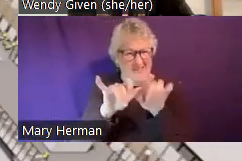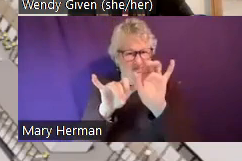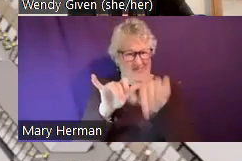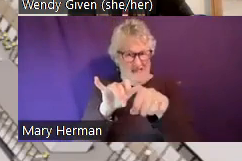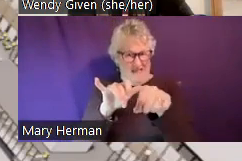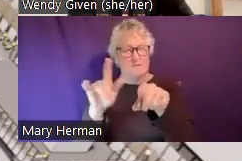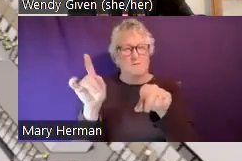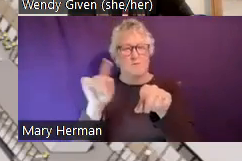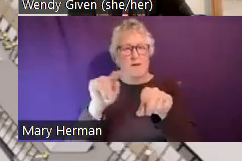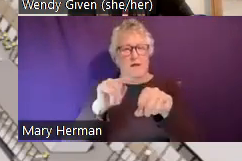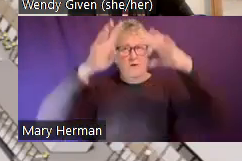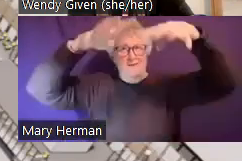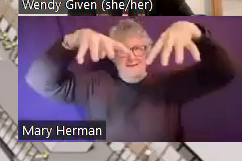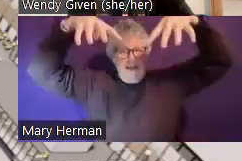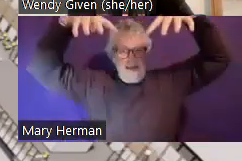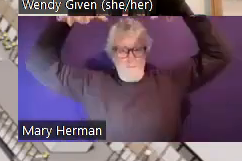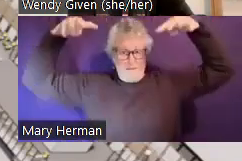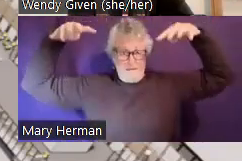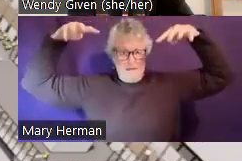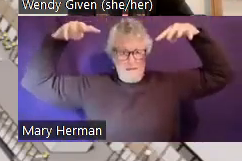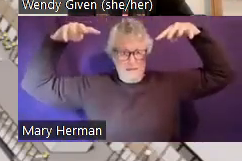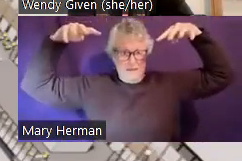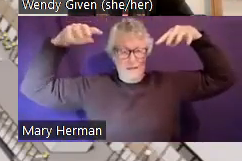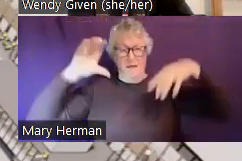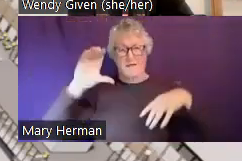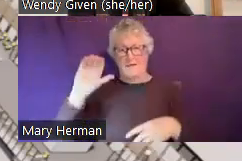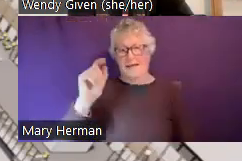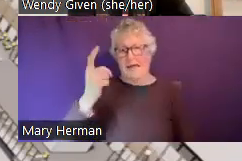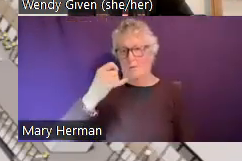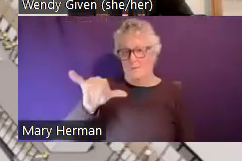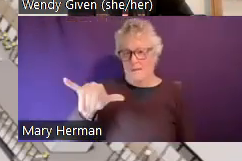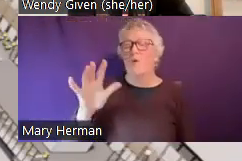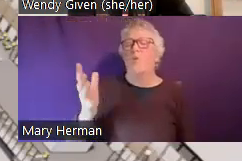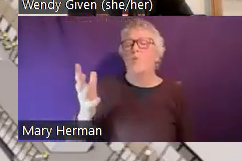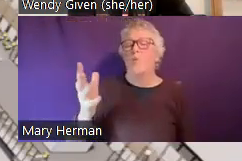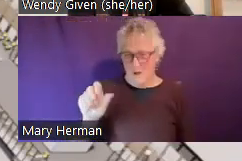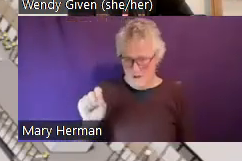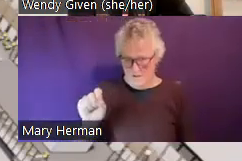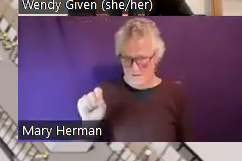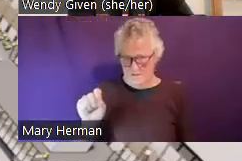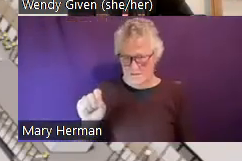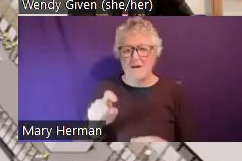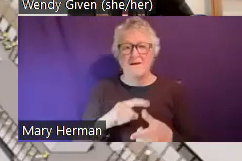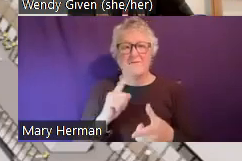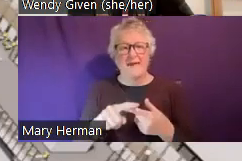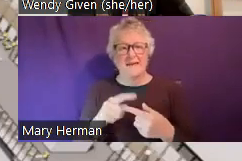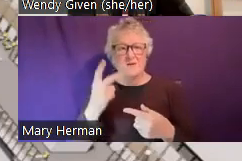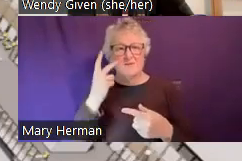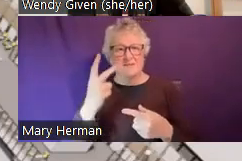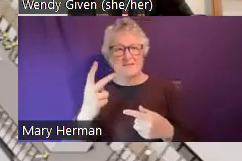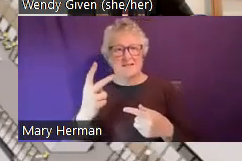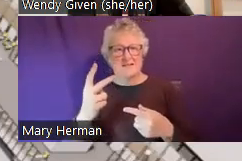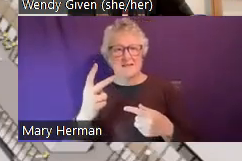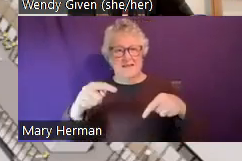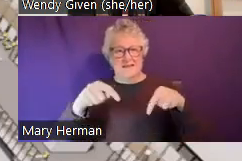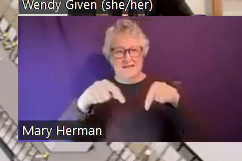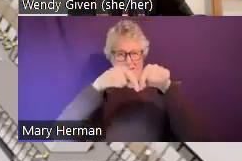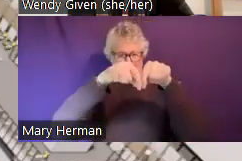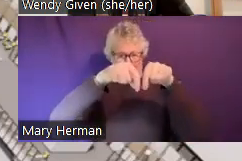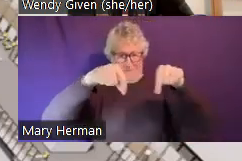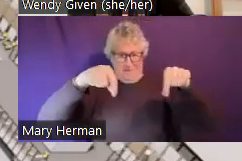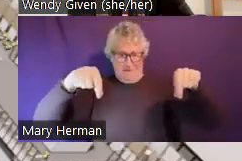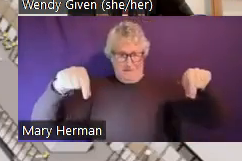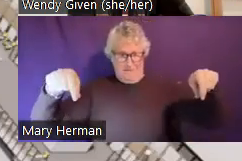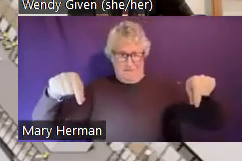in. So you'll be very familiar with that, and you'll see that the ticket counters, which are currently in a line across,